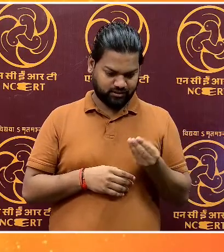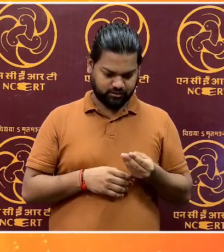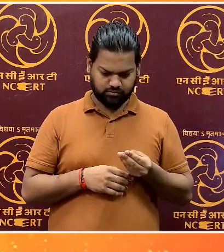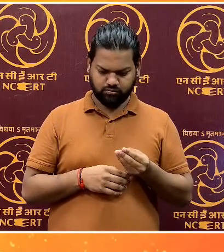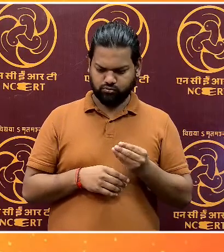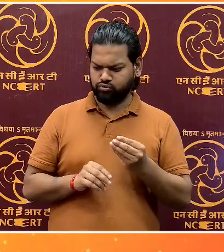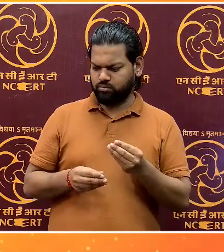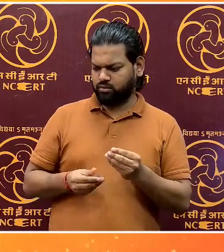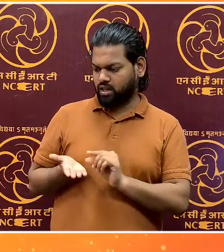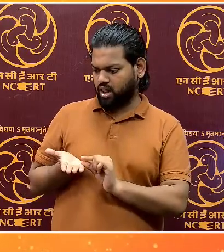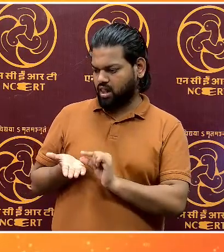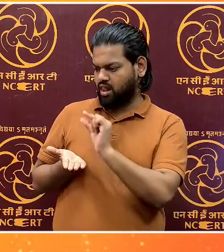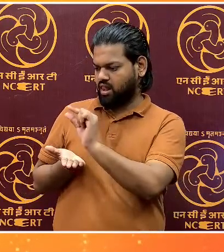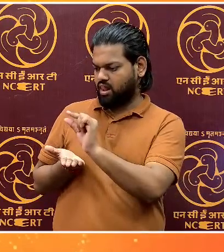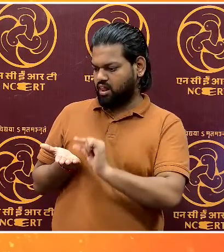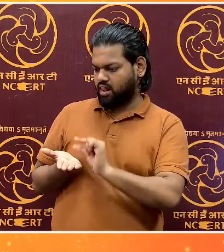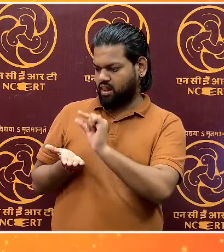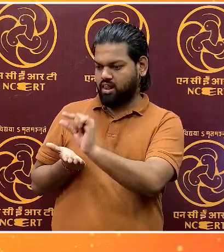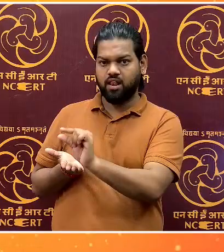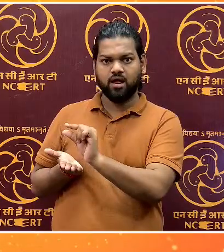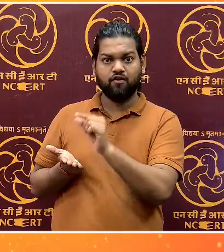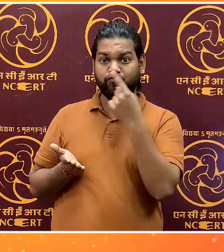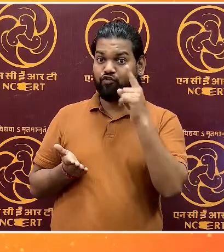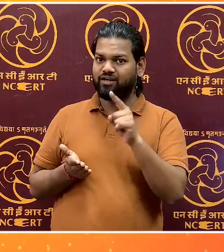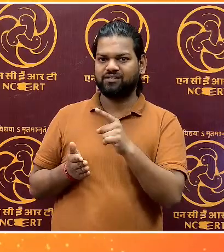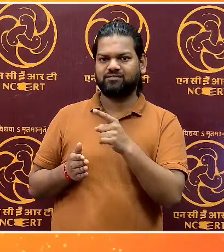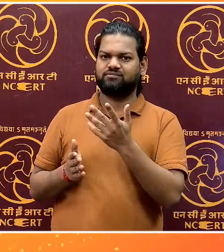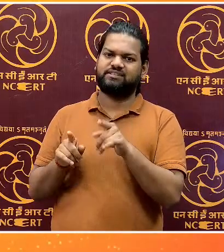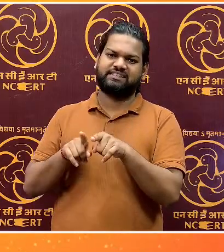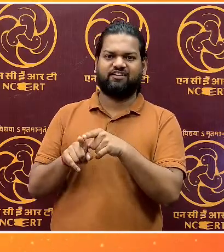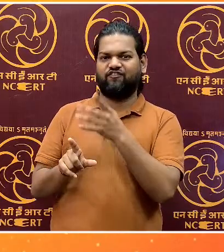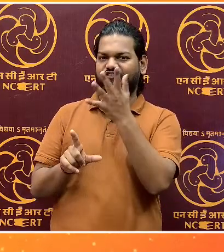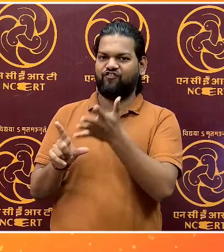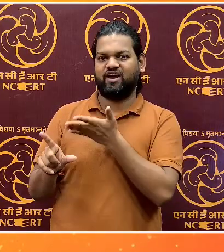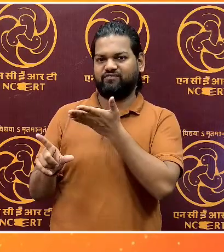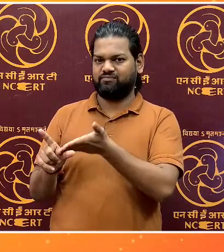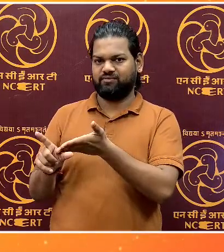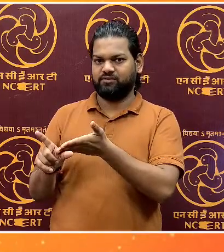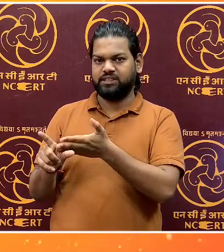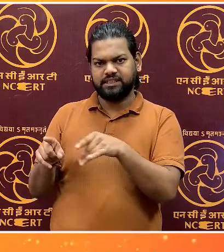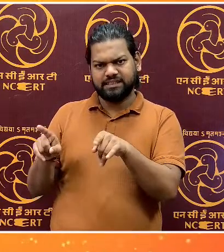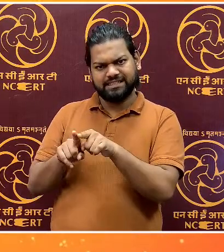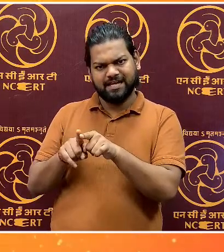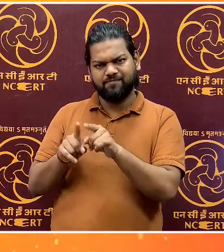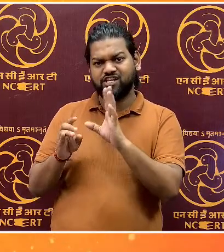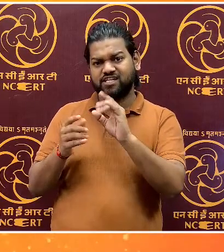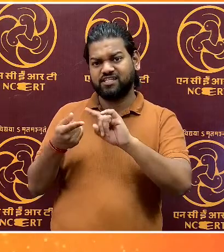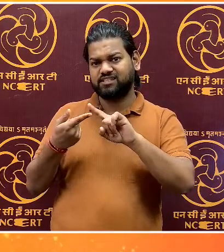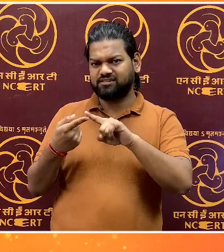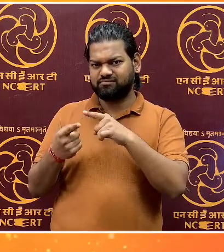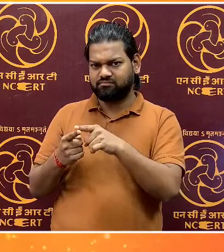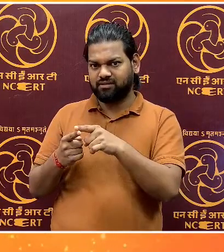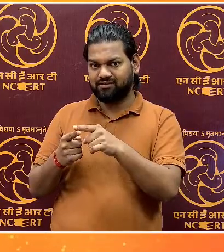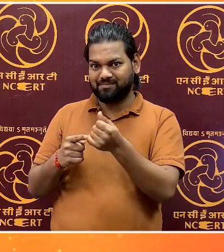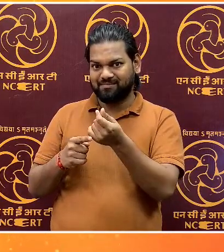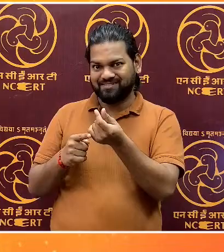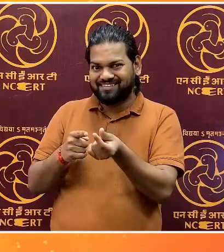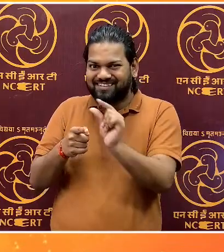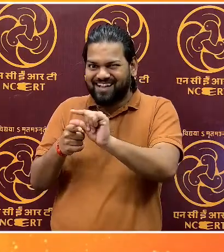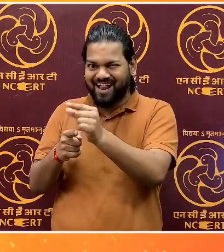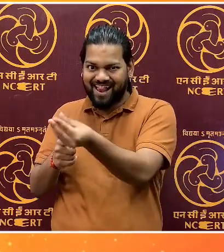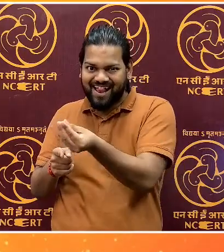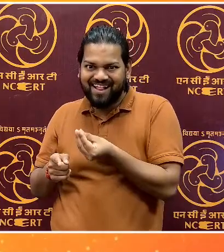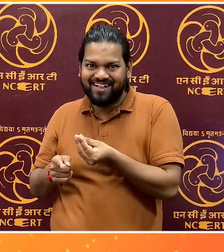suitable investment opportunity, say for a time period of 5 years. In that case, I will earn some interest income.